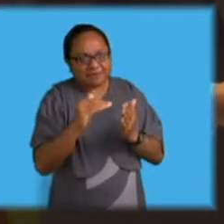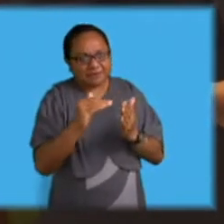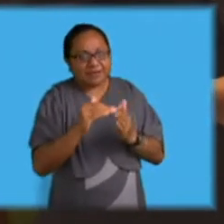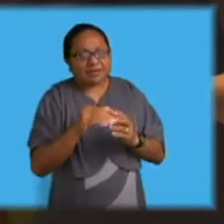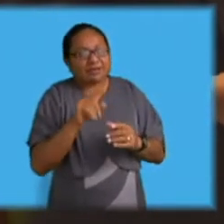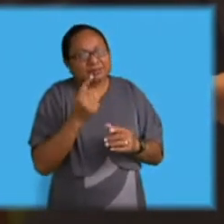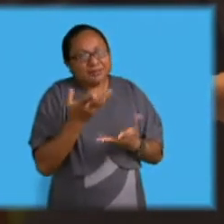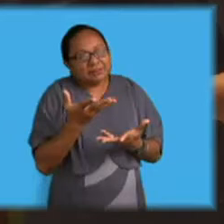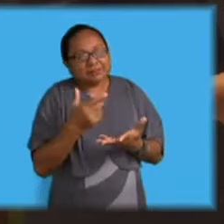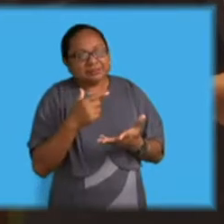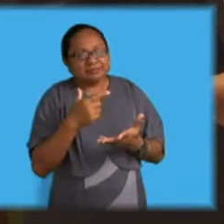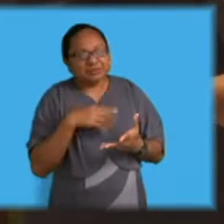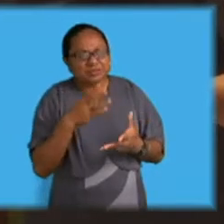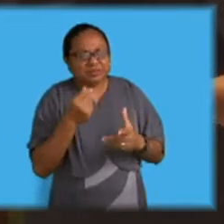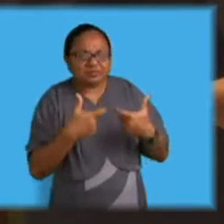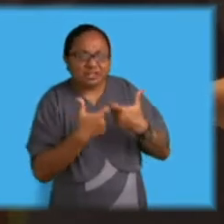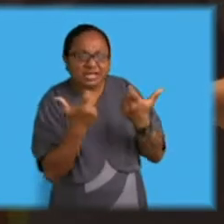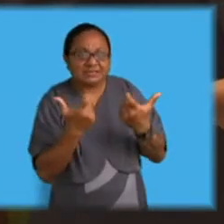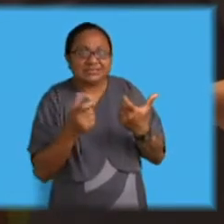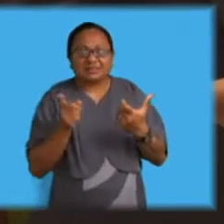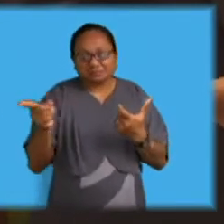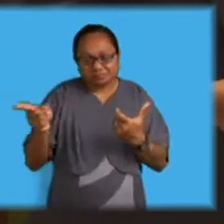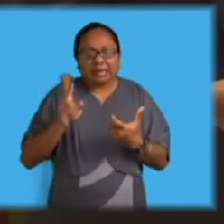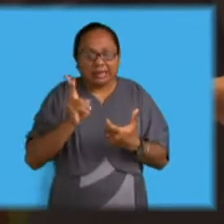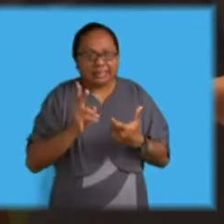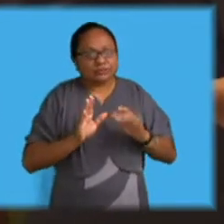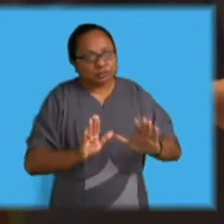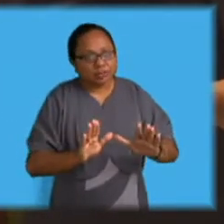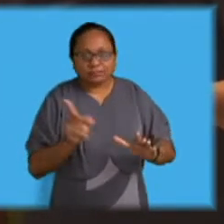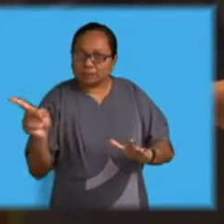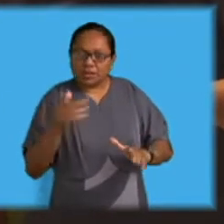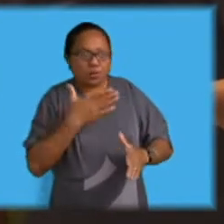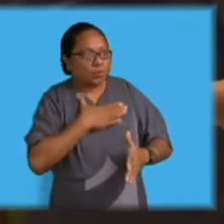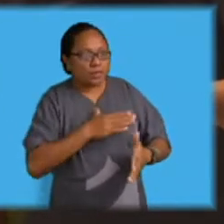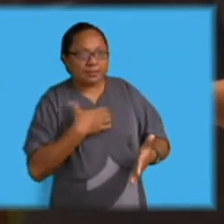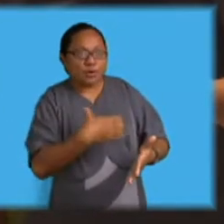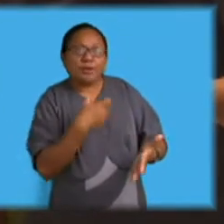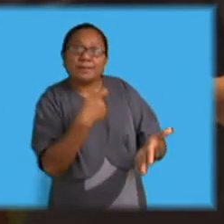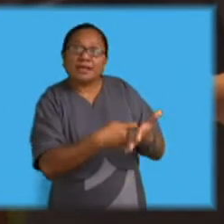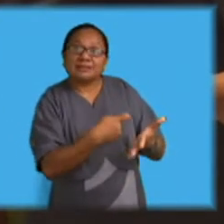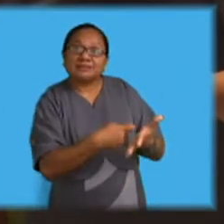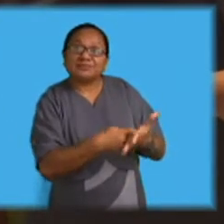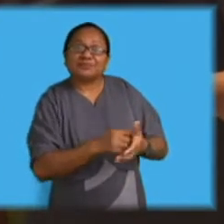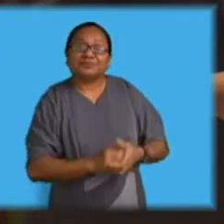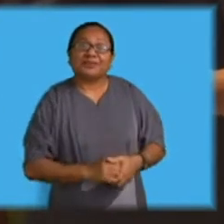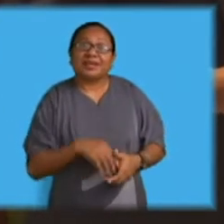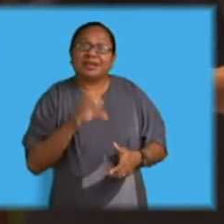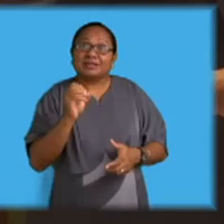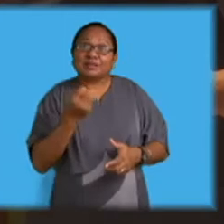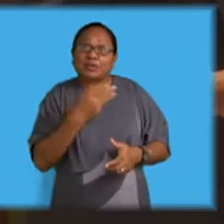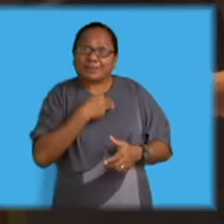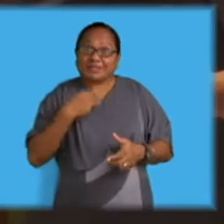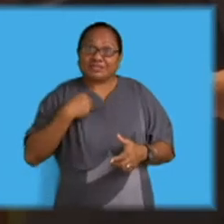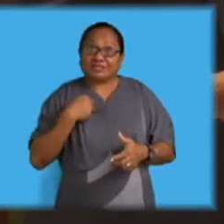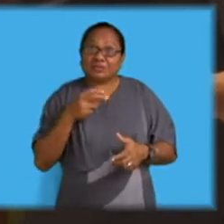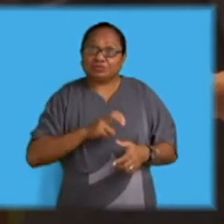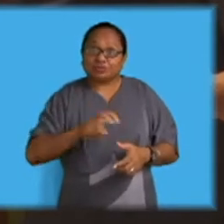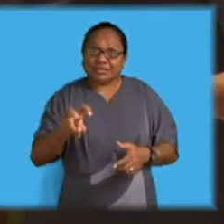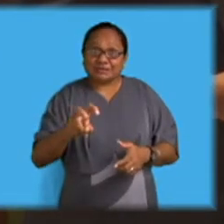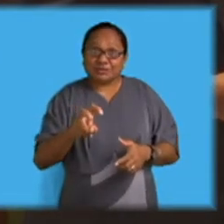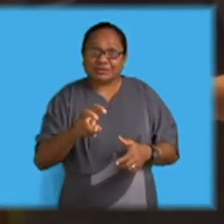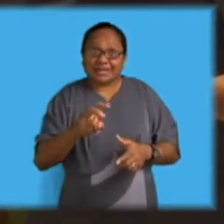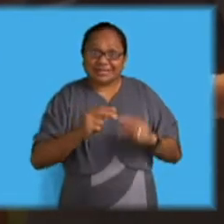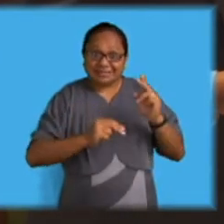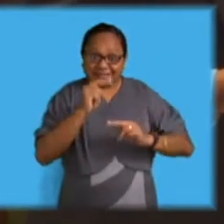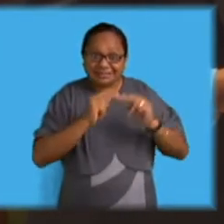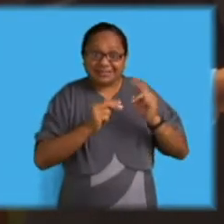variation, the contractor stopped the work and demanded more money. The Ministry of Transport and Infrastructure was re-engaged to